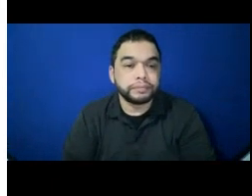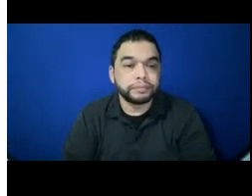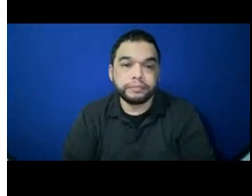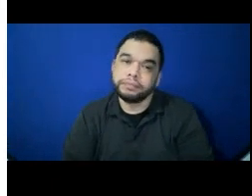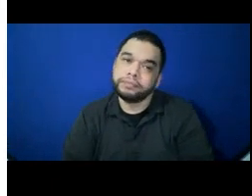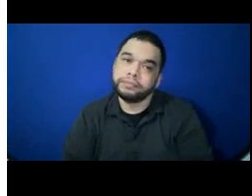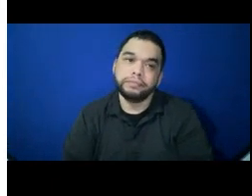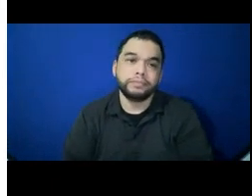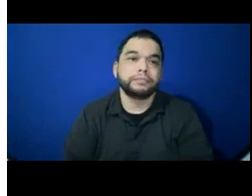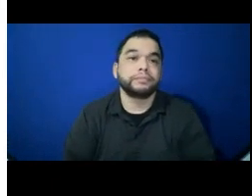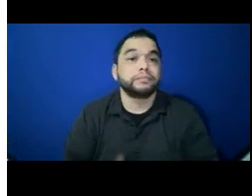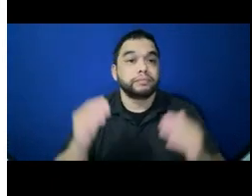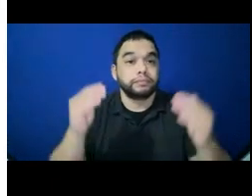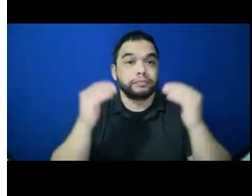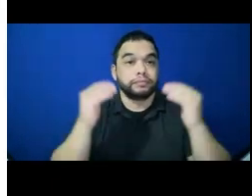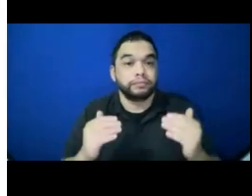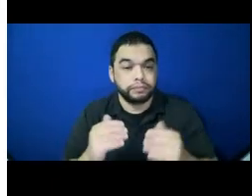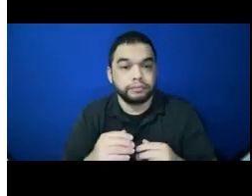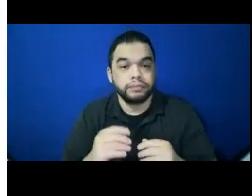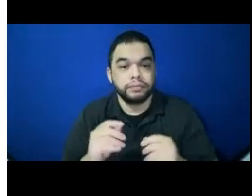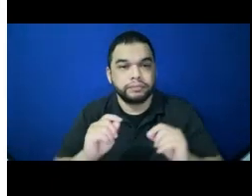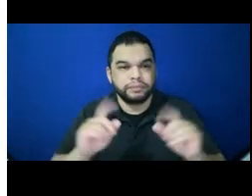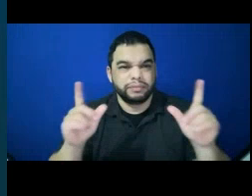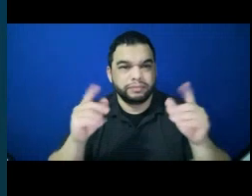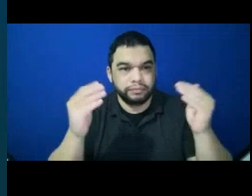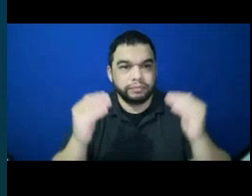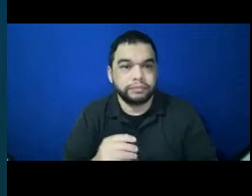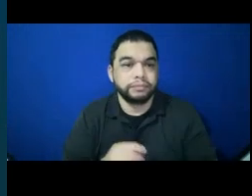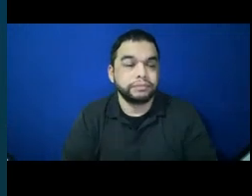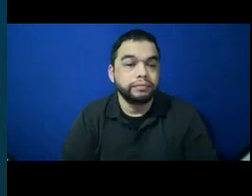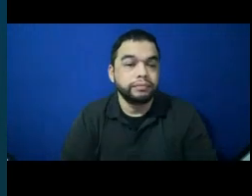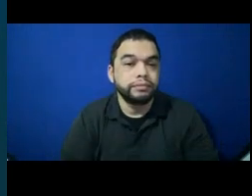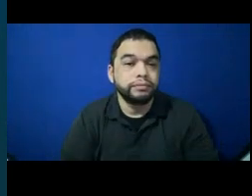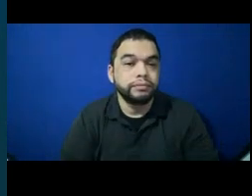And next slide, yeah, that's the 4th component there.